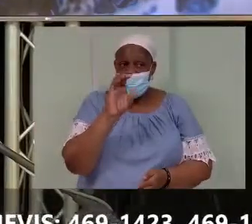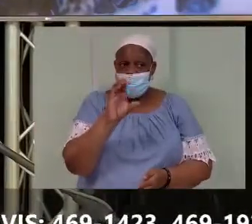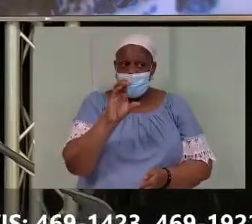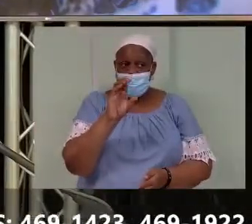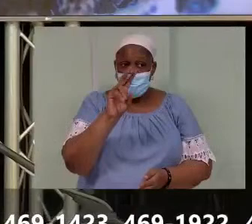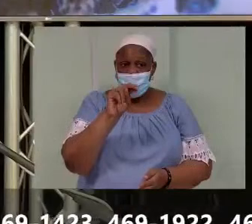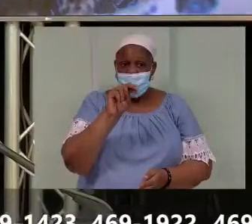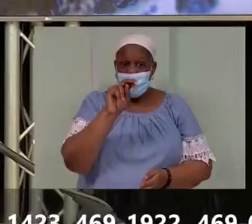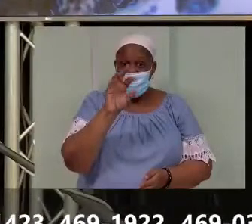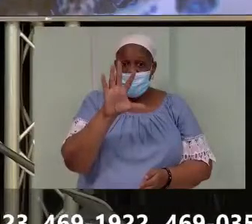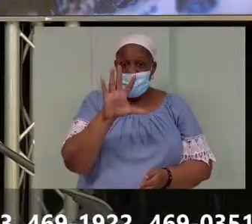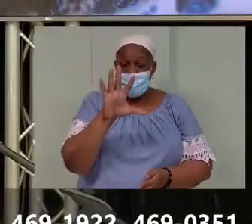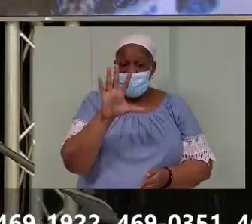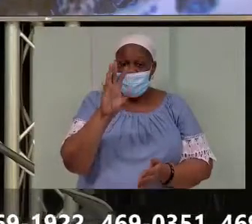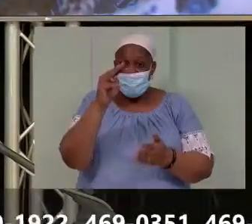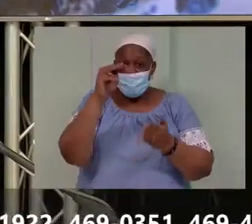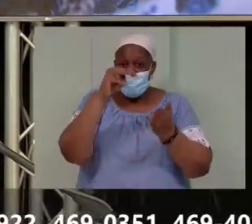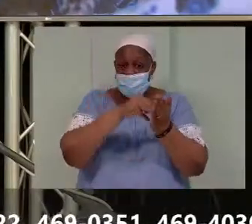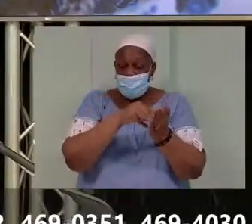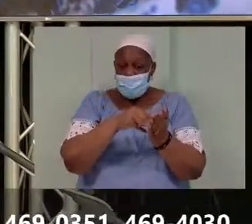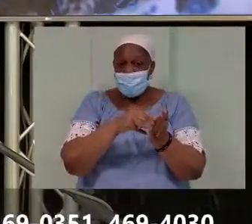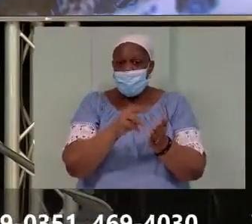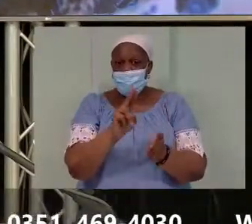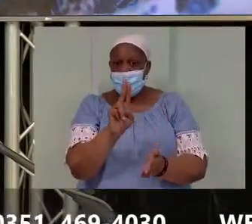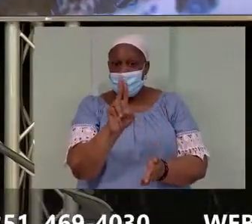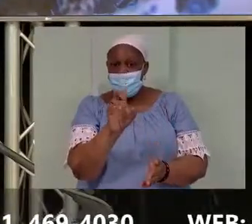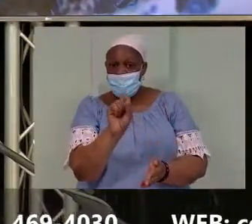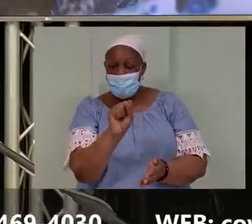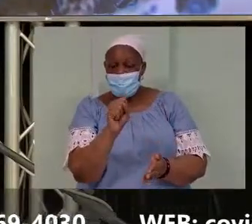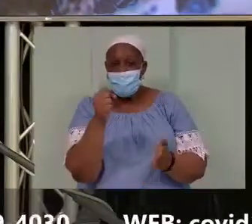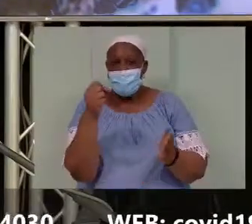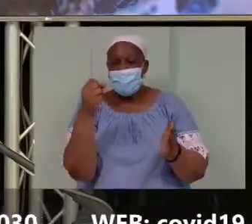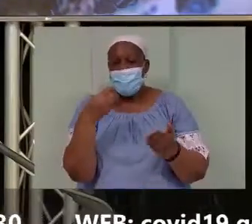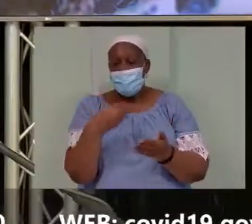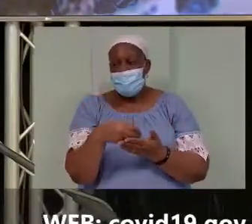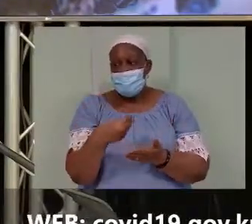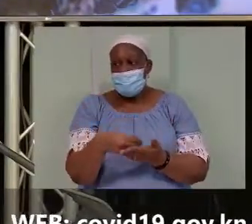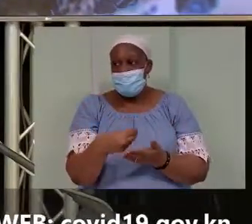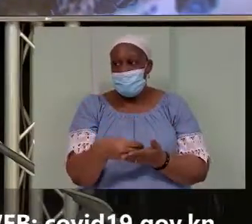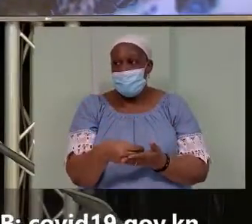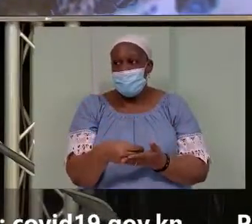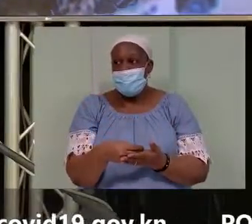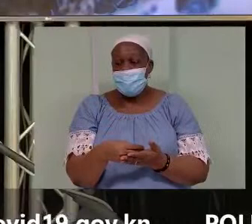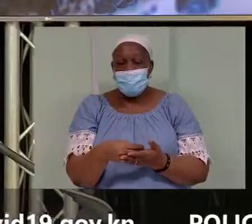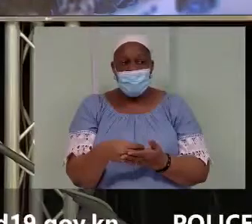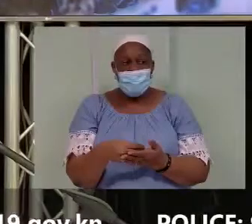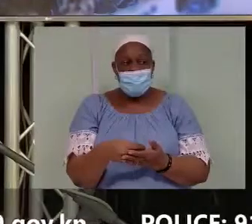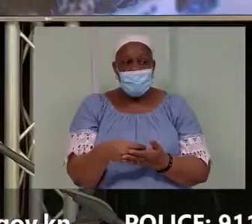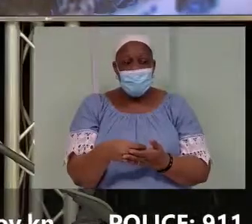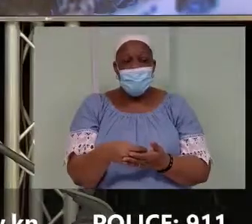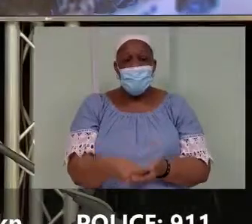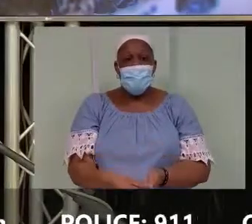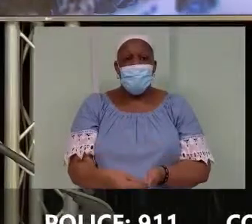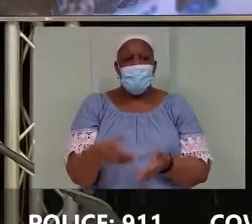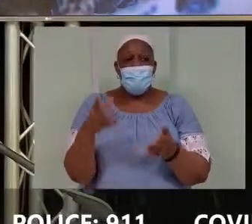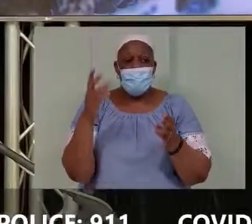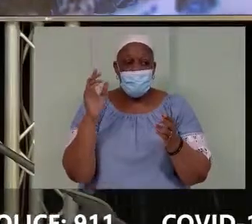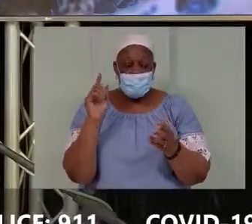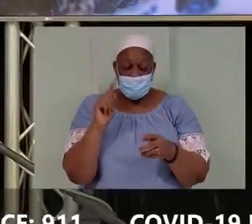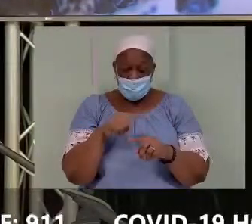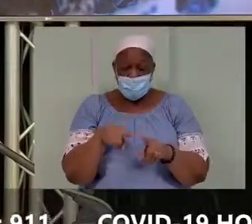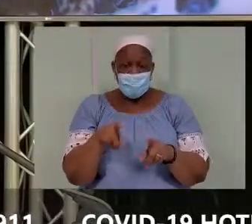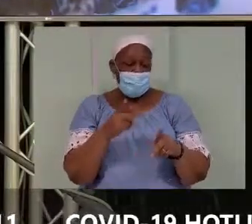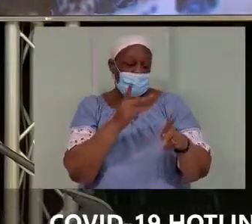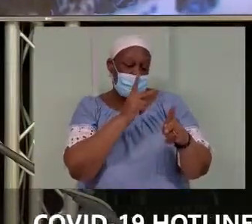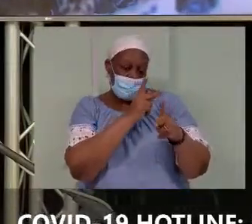$225,000 US. And now the beautiful thing about it is that you are protecting the frontline workers, the health workers who